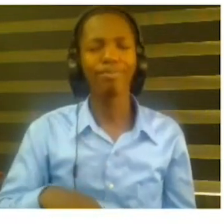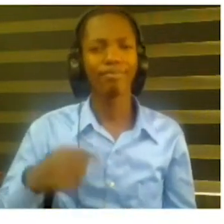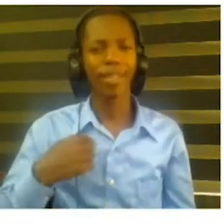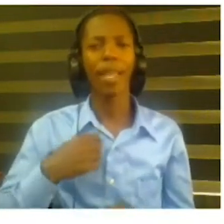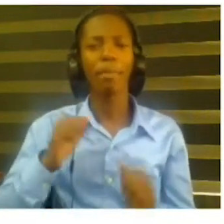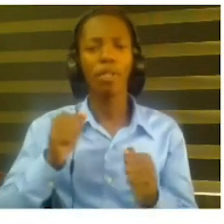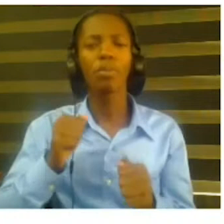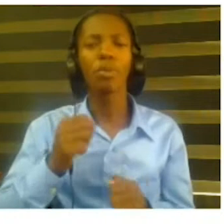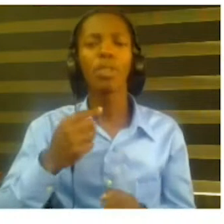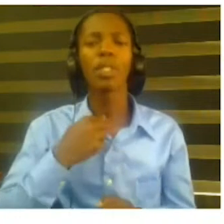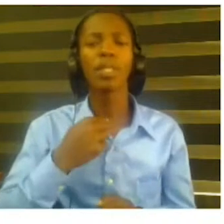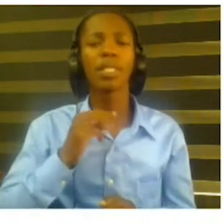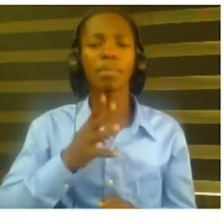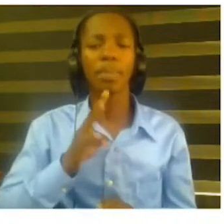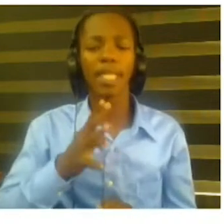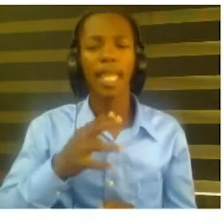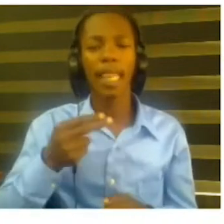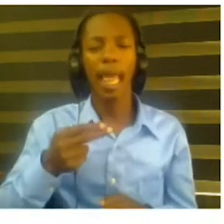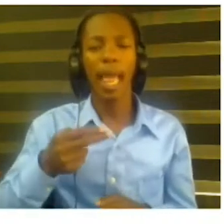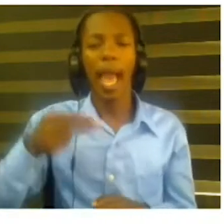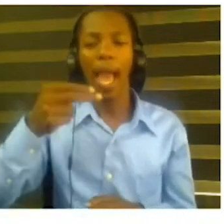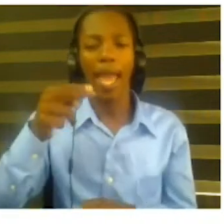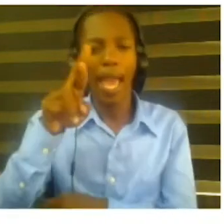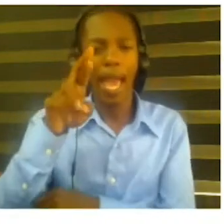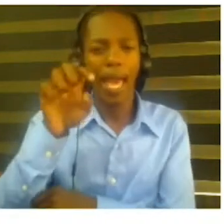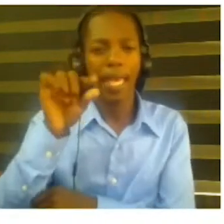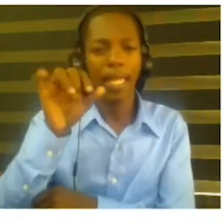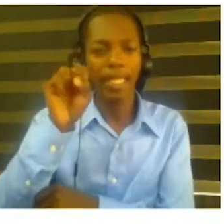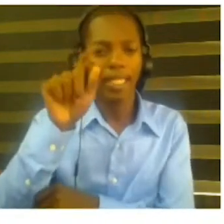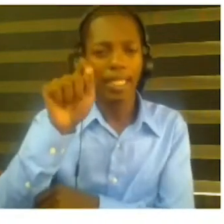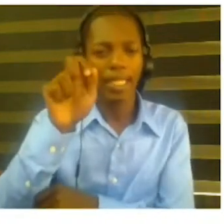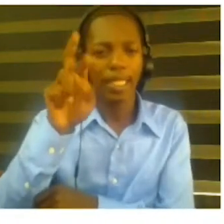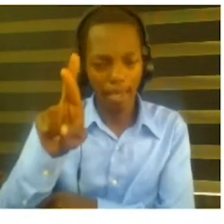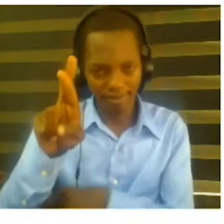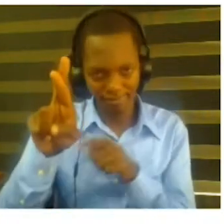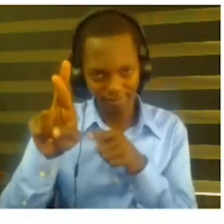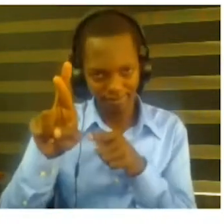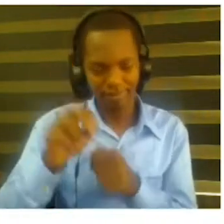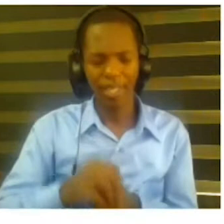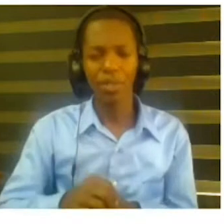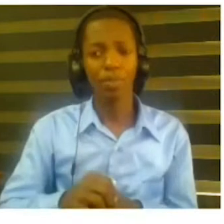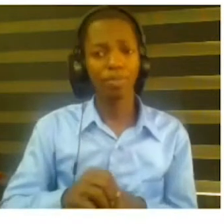In some communities, people with high frequency voices,